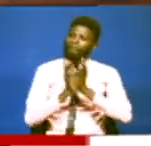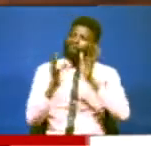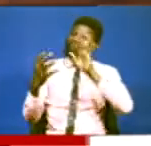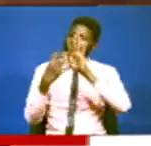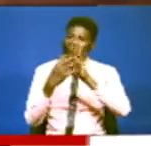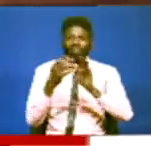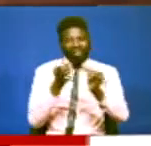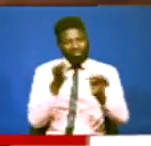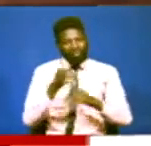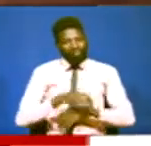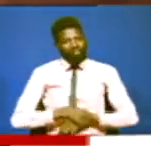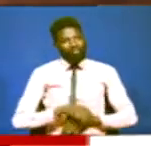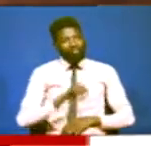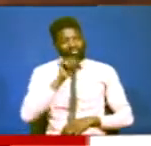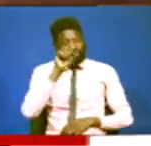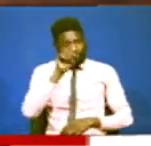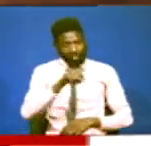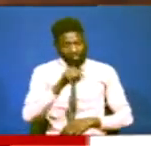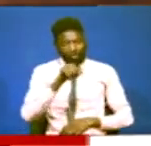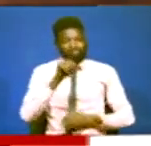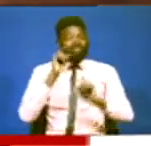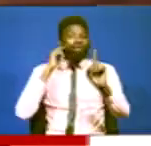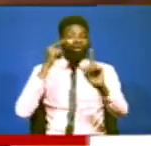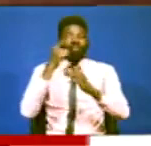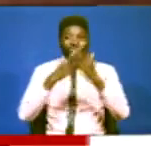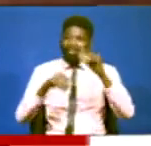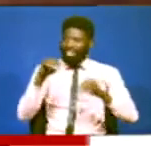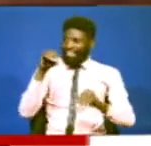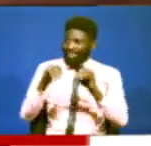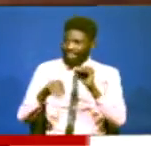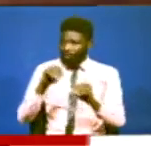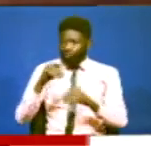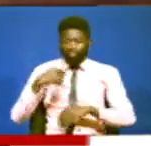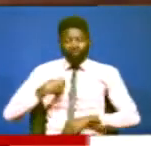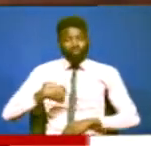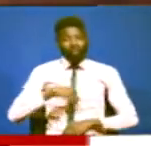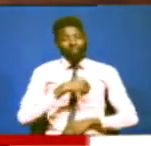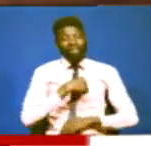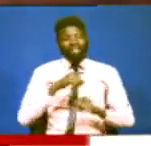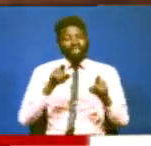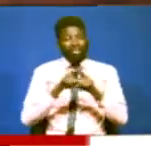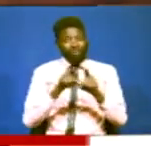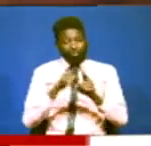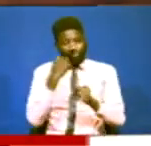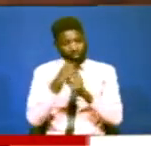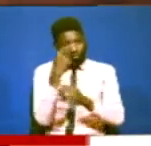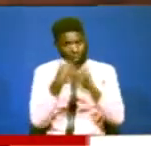Yes, so for purposes of the election, we then set up a public